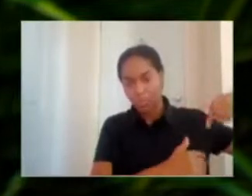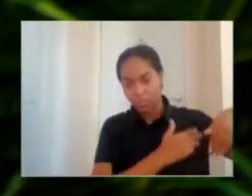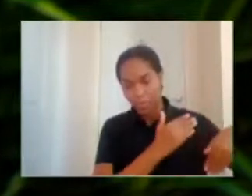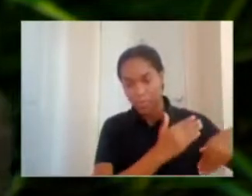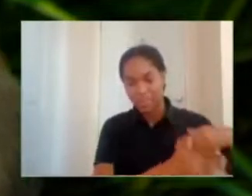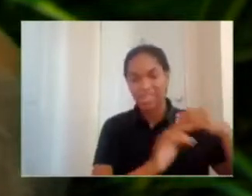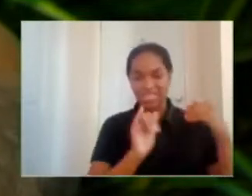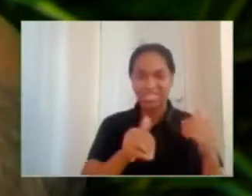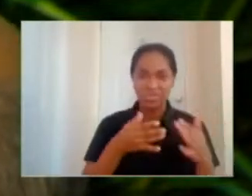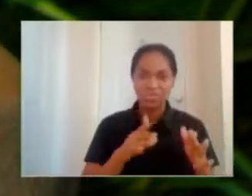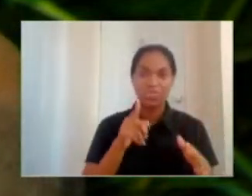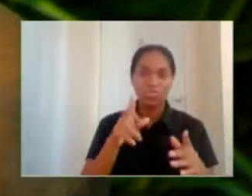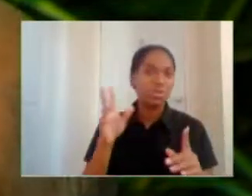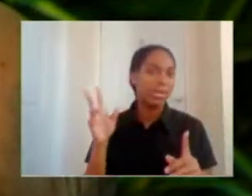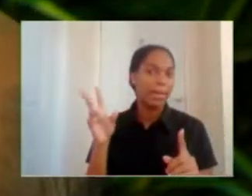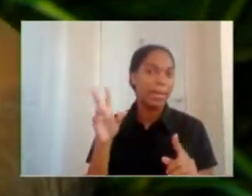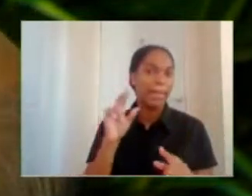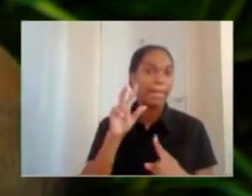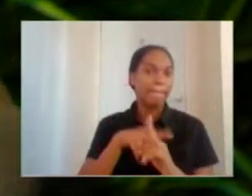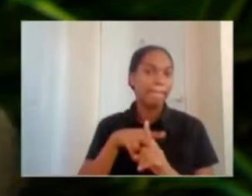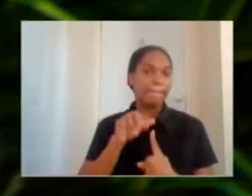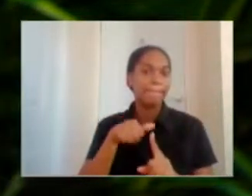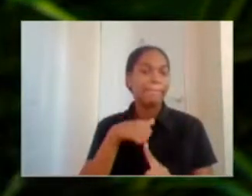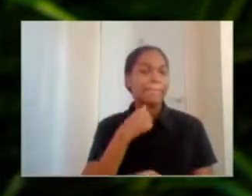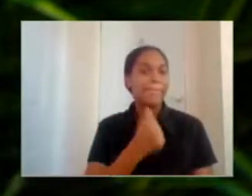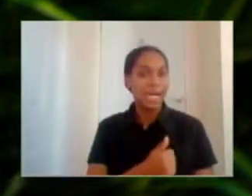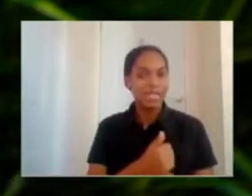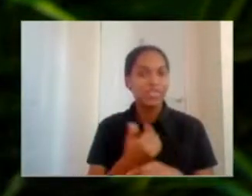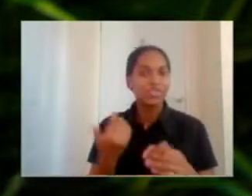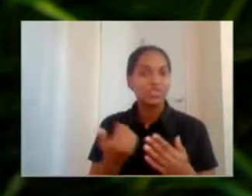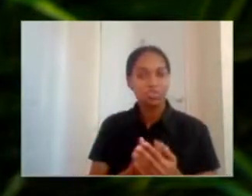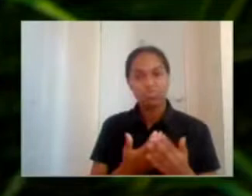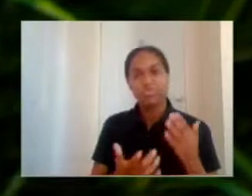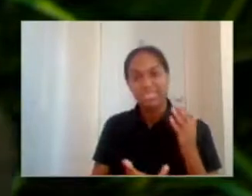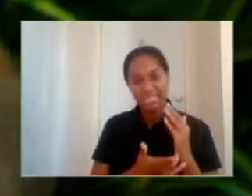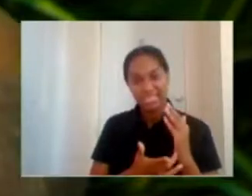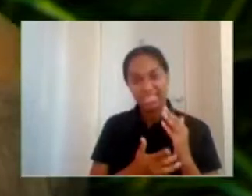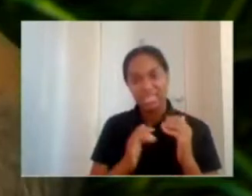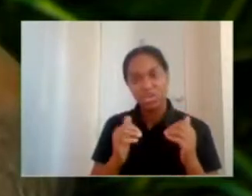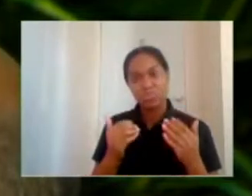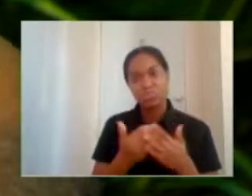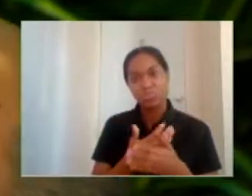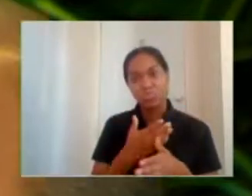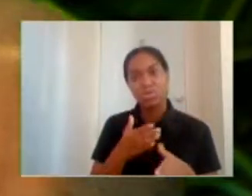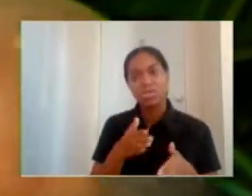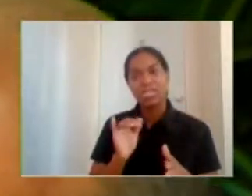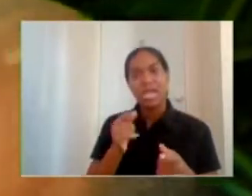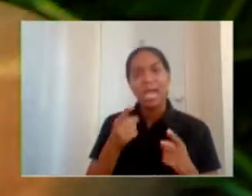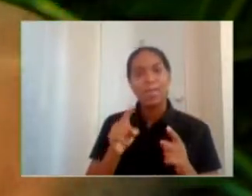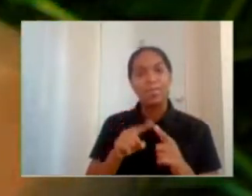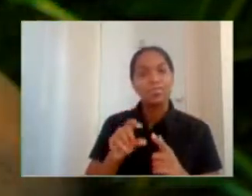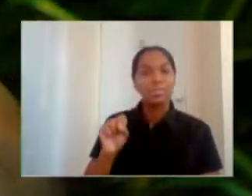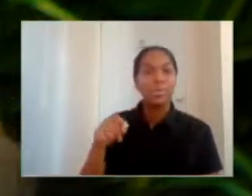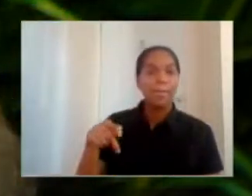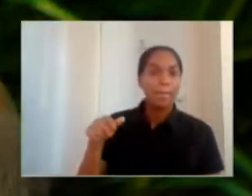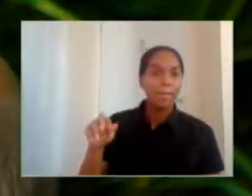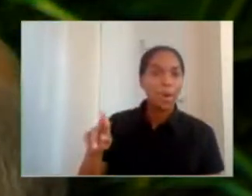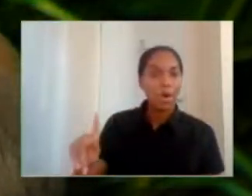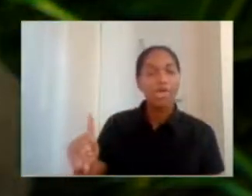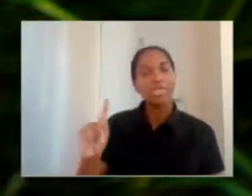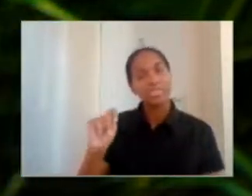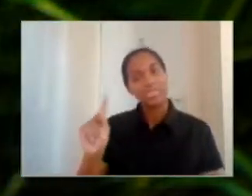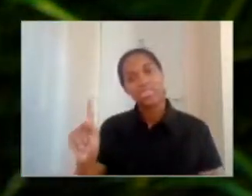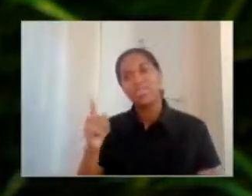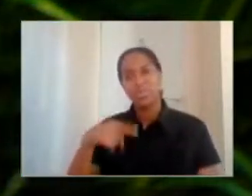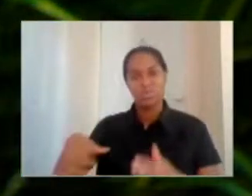always implement a new technology, a new element. That's what happened with smart TVs. At first, it was the top of the